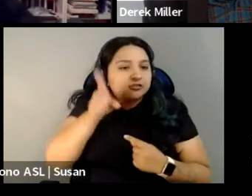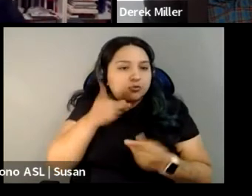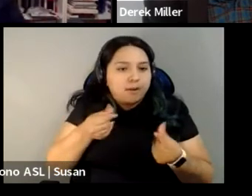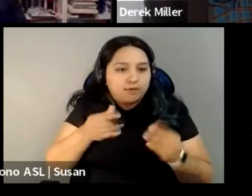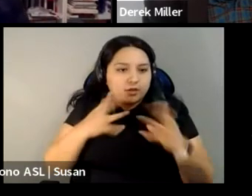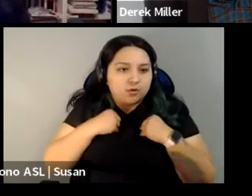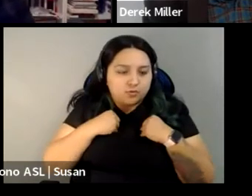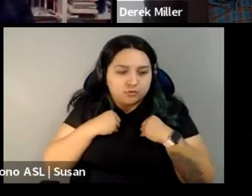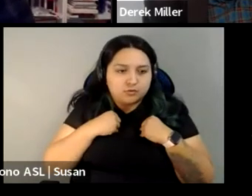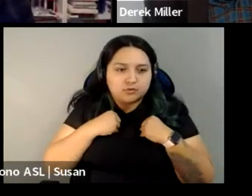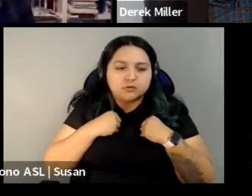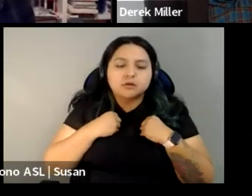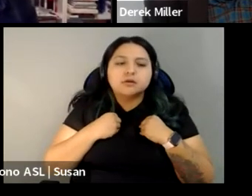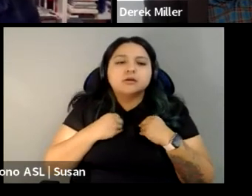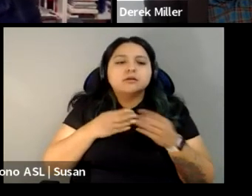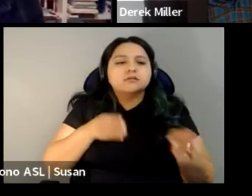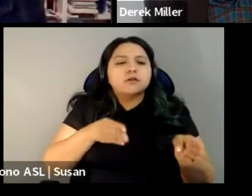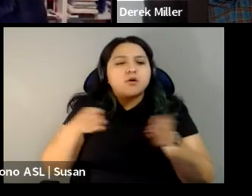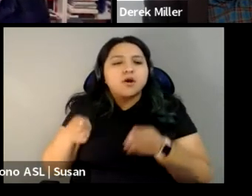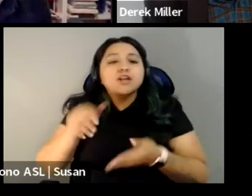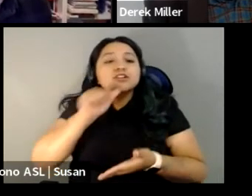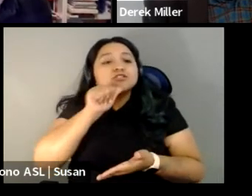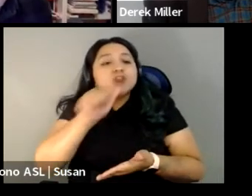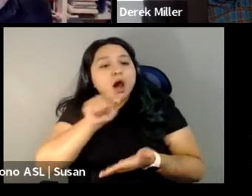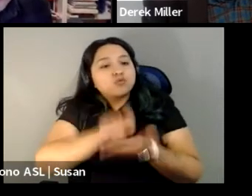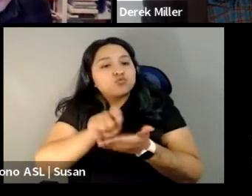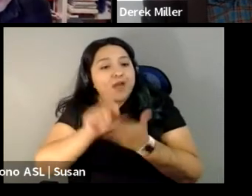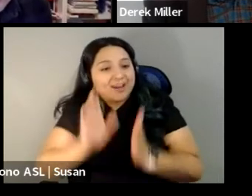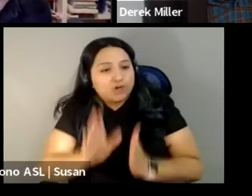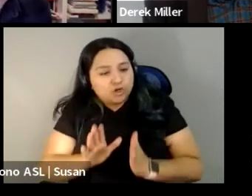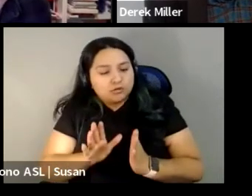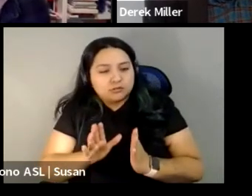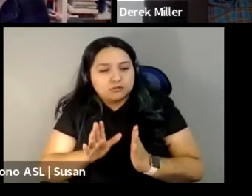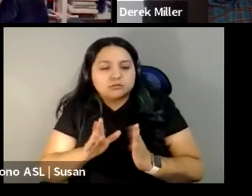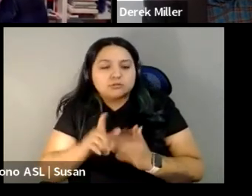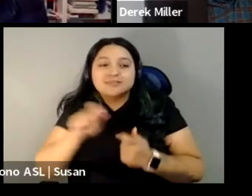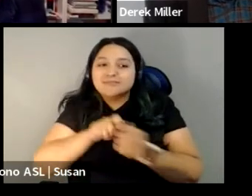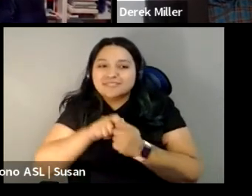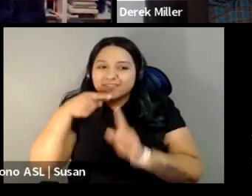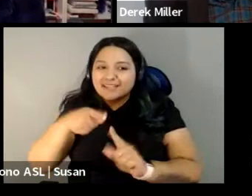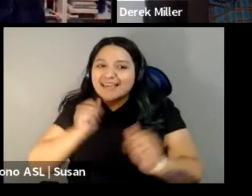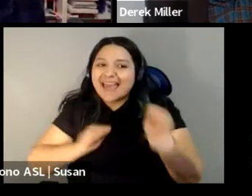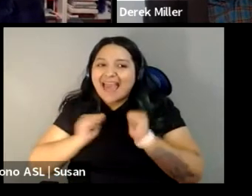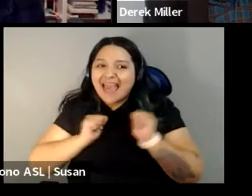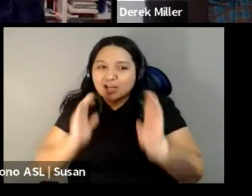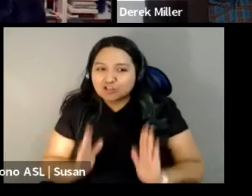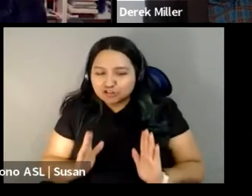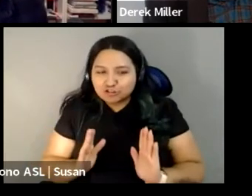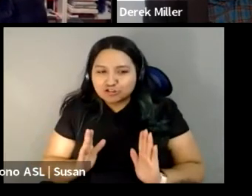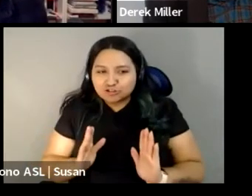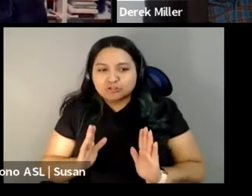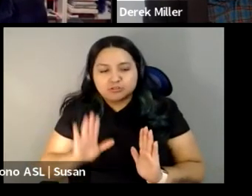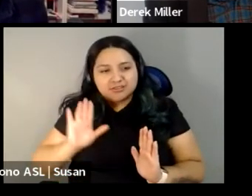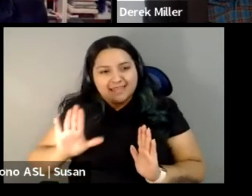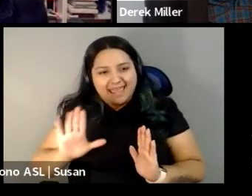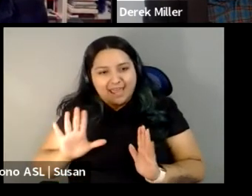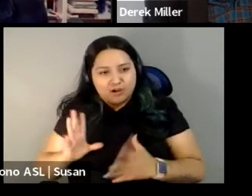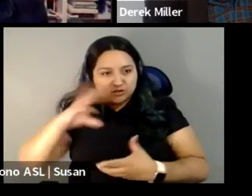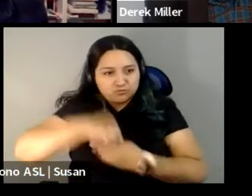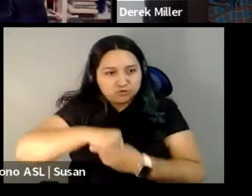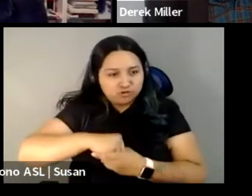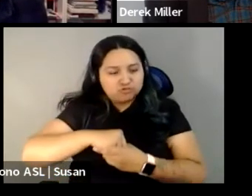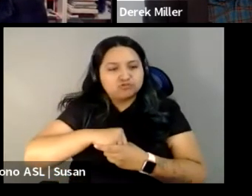regarding non-writer and specifically actors' contributions as more ephemeral, given the